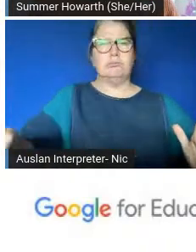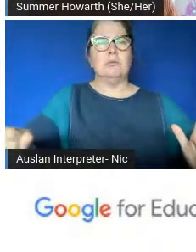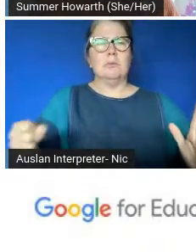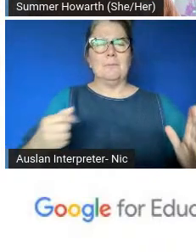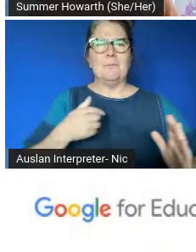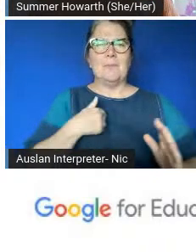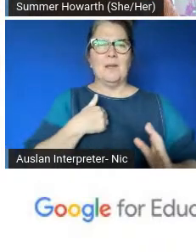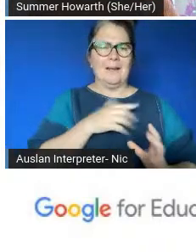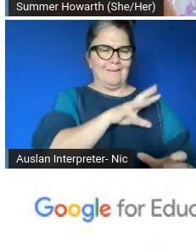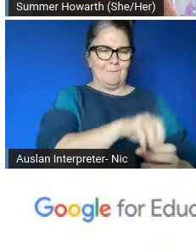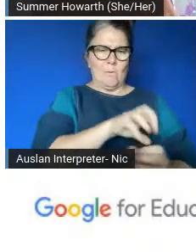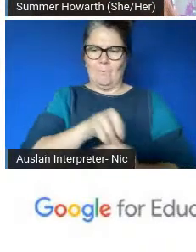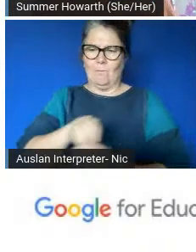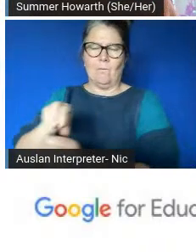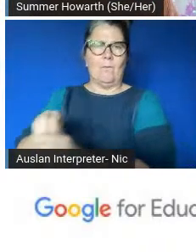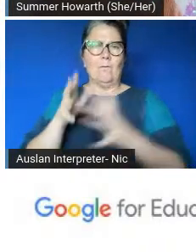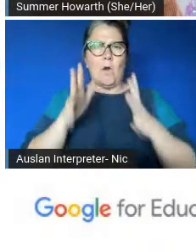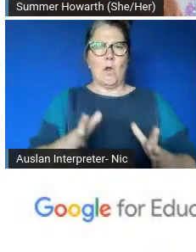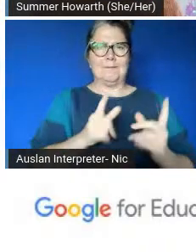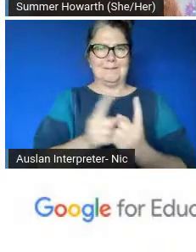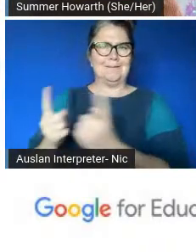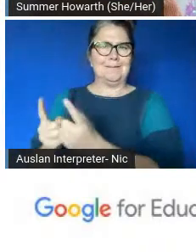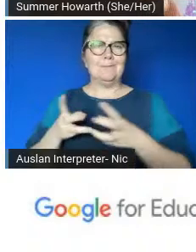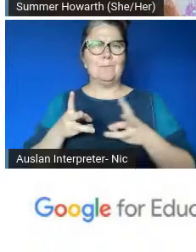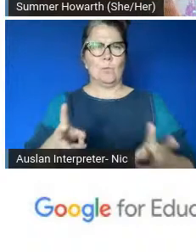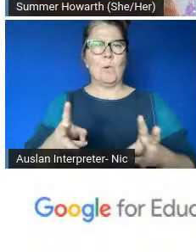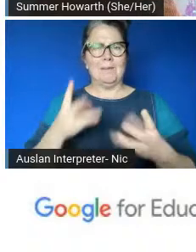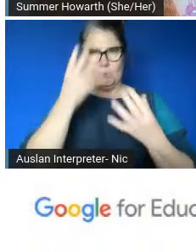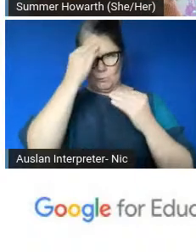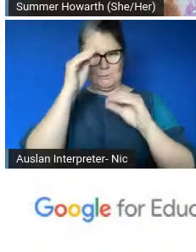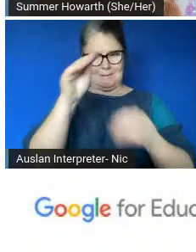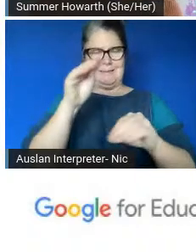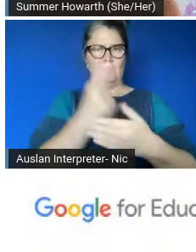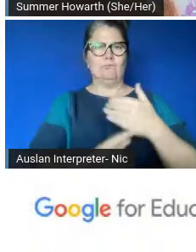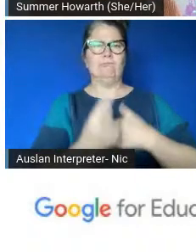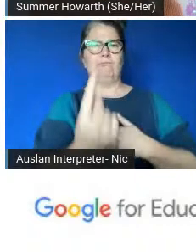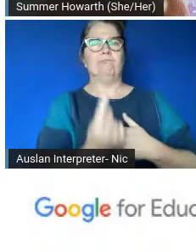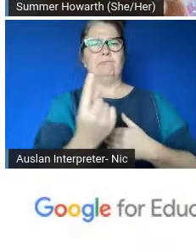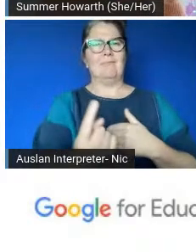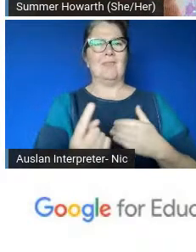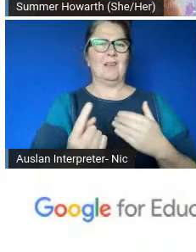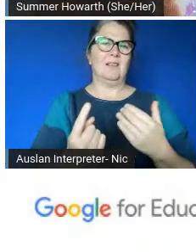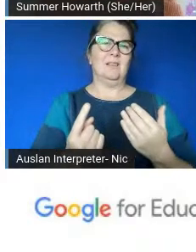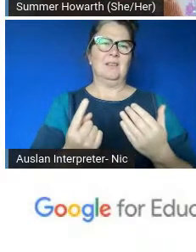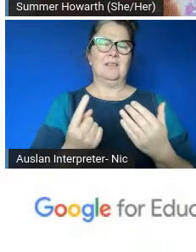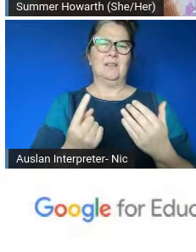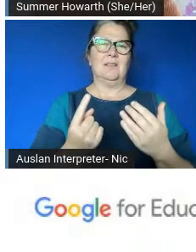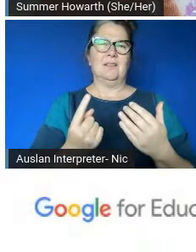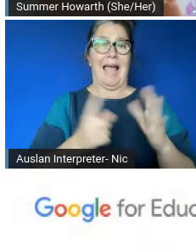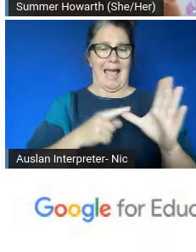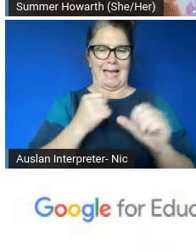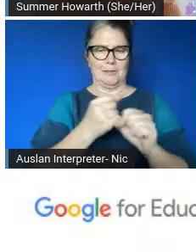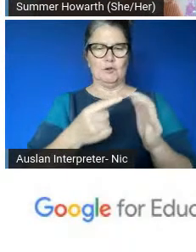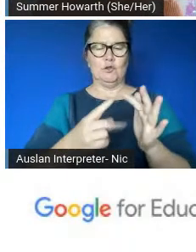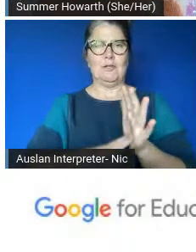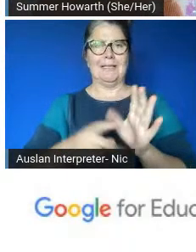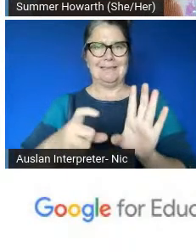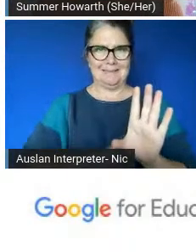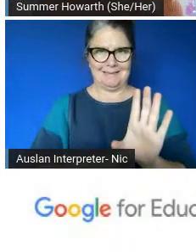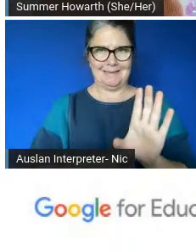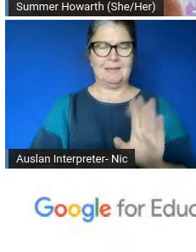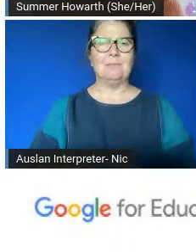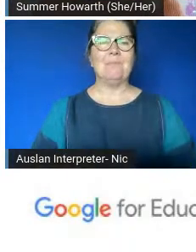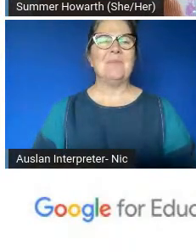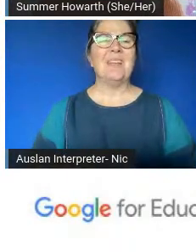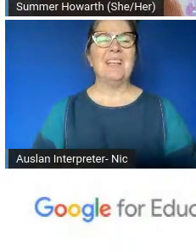agency? Oh, yeah. We do love a ladder. We love a ladder. Now, this is borrowed from Roger Hart's work. There's about